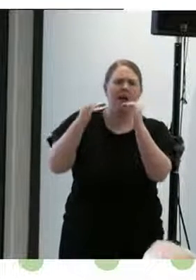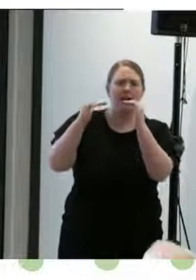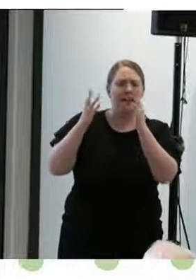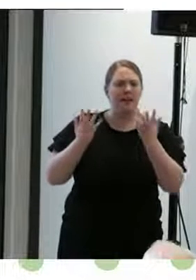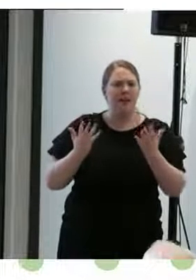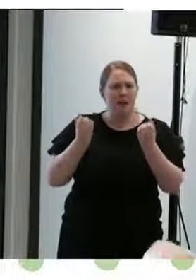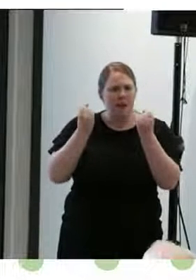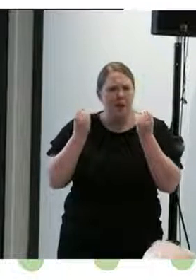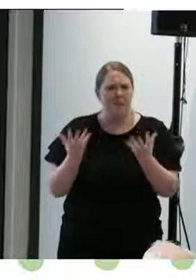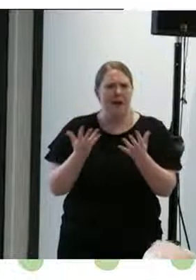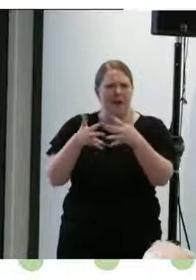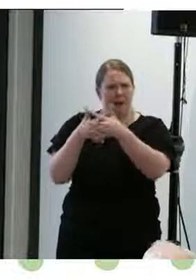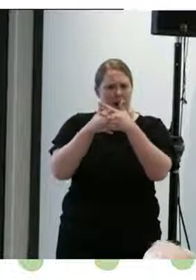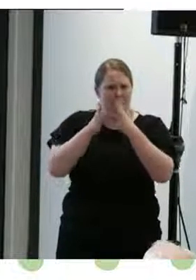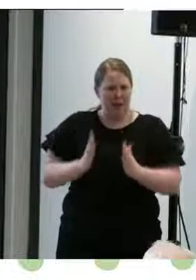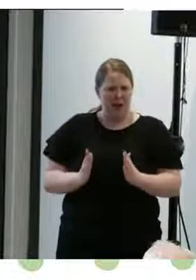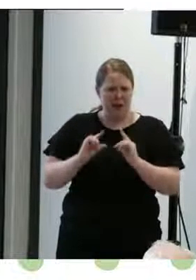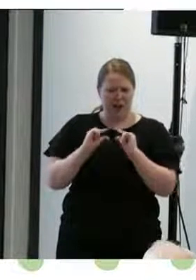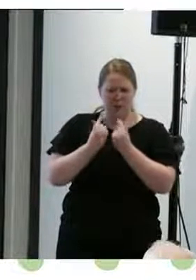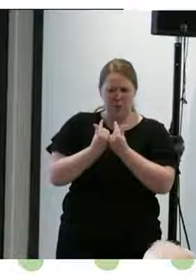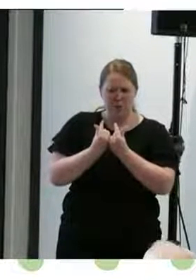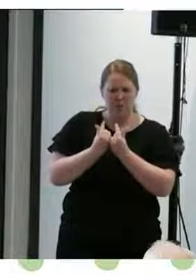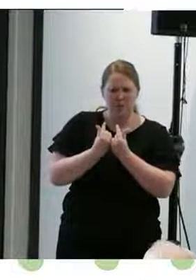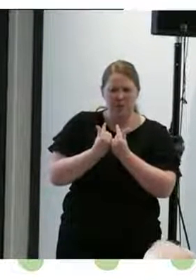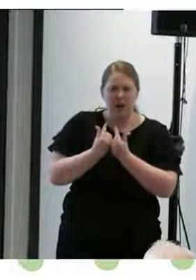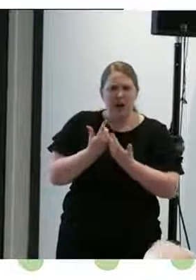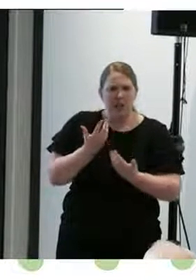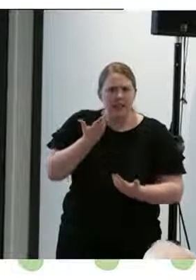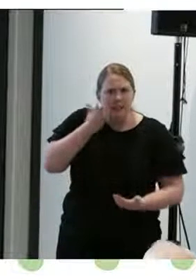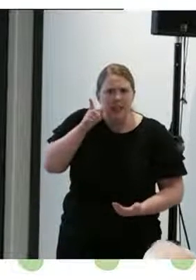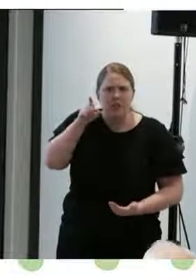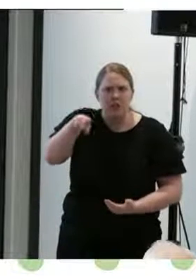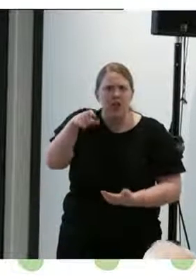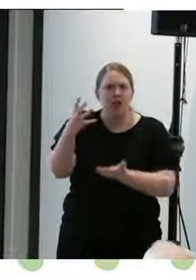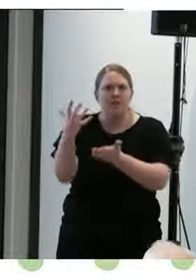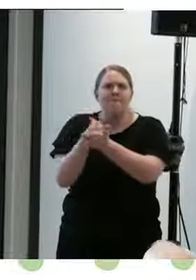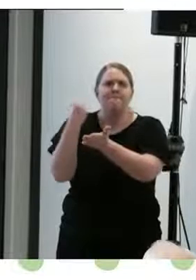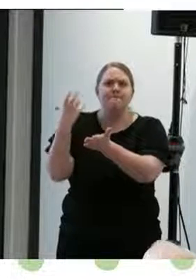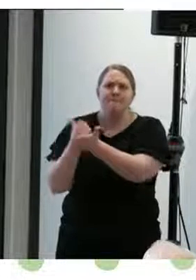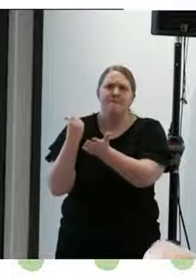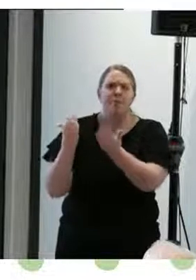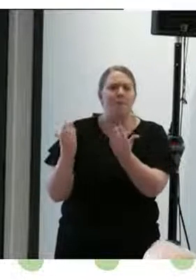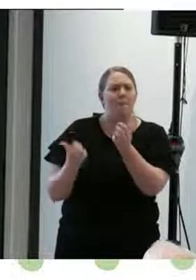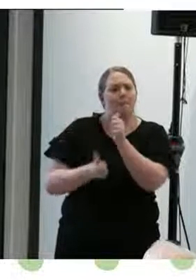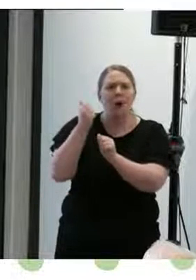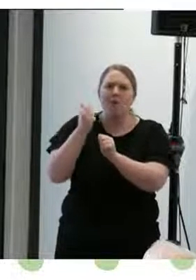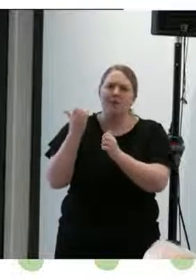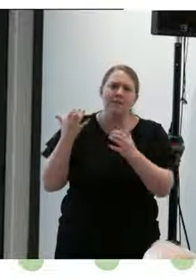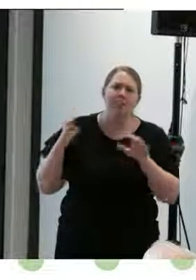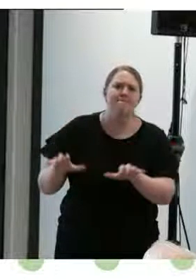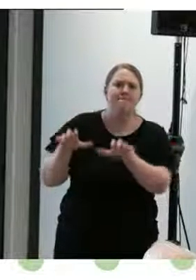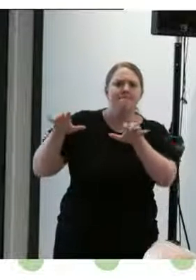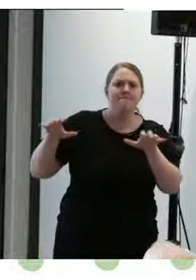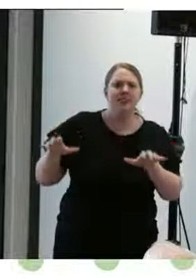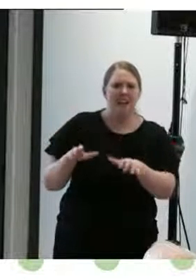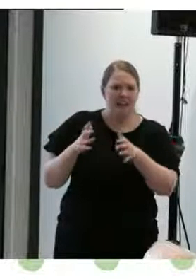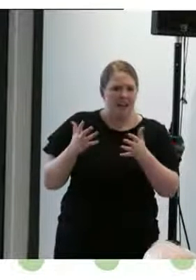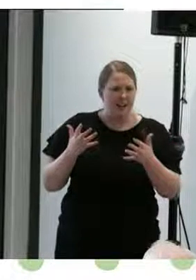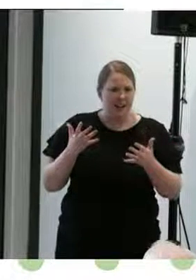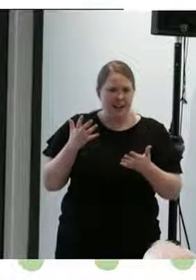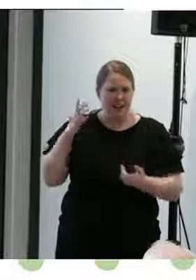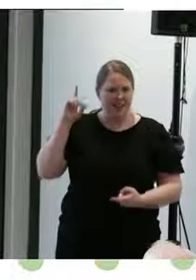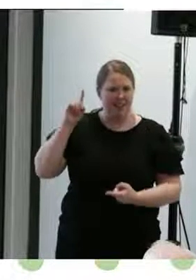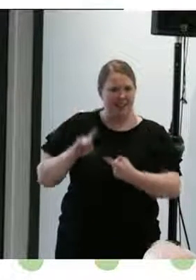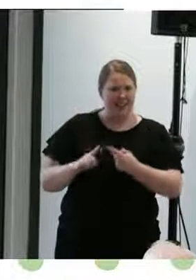the groups in America who seem to stand to gain the most from mobilizing politically actually seem to be the least likely